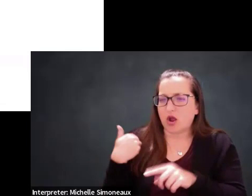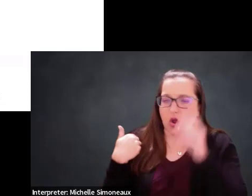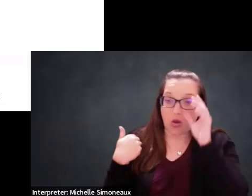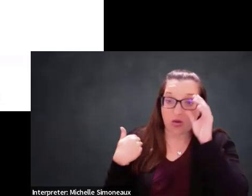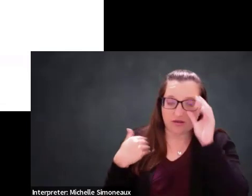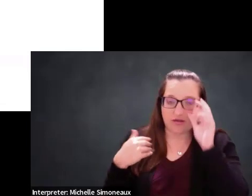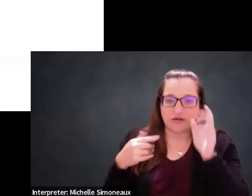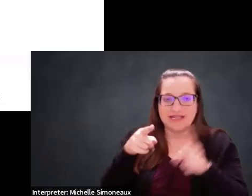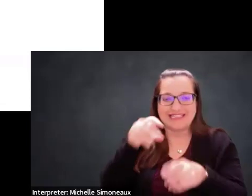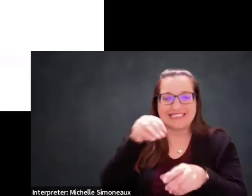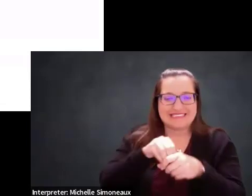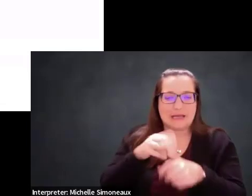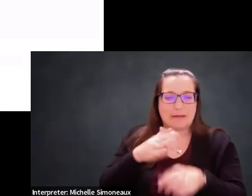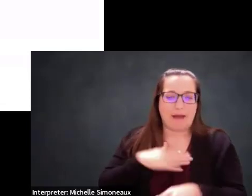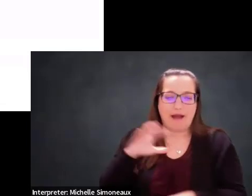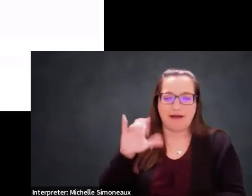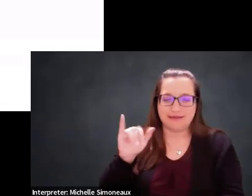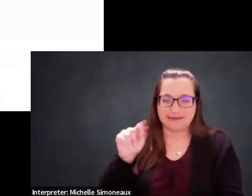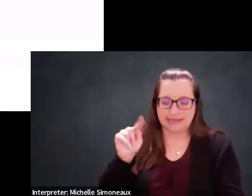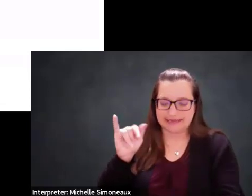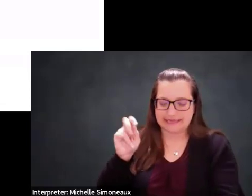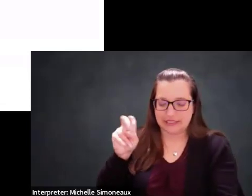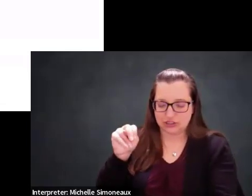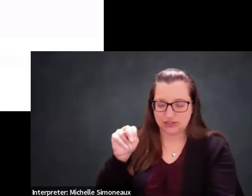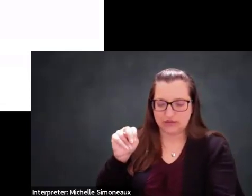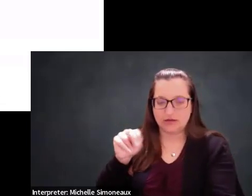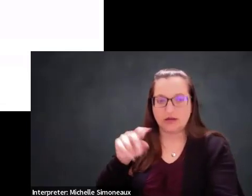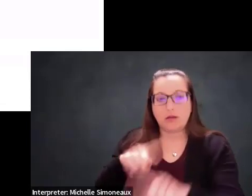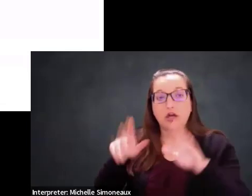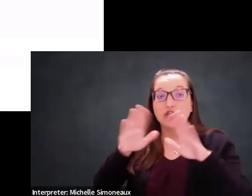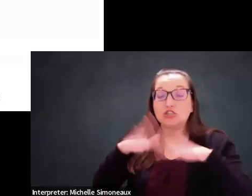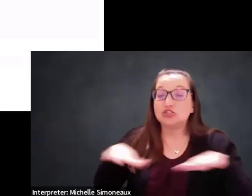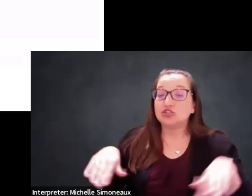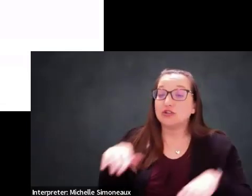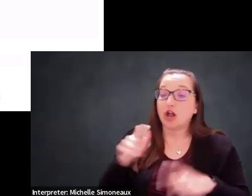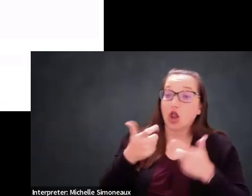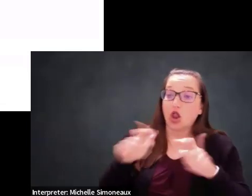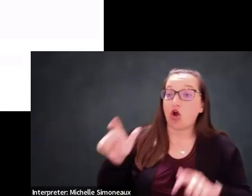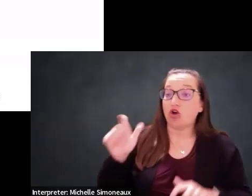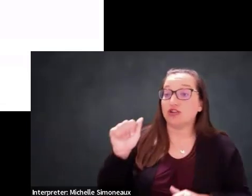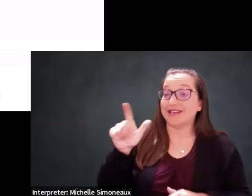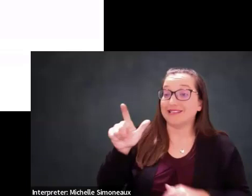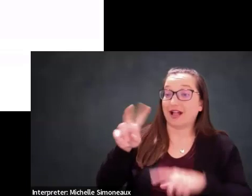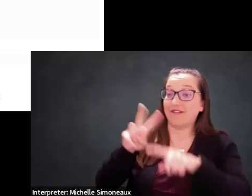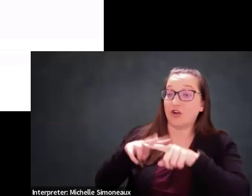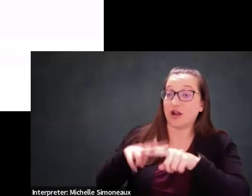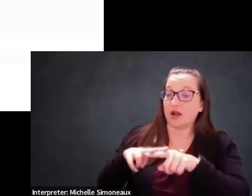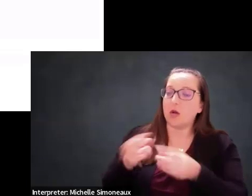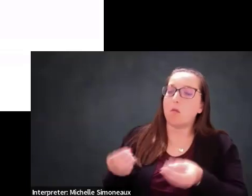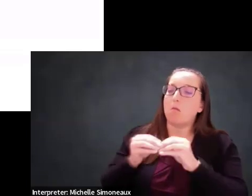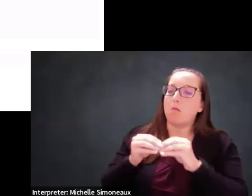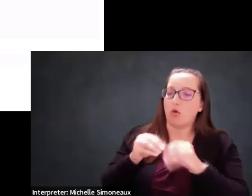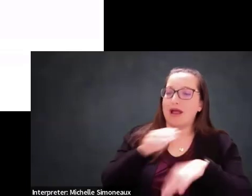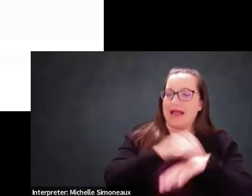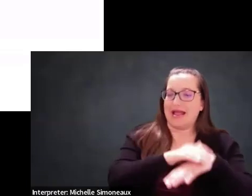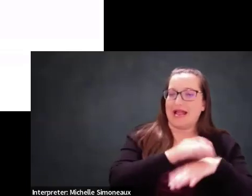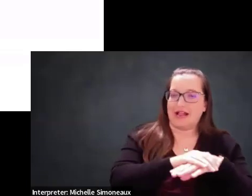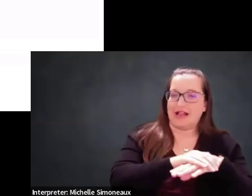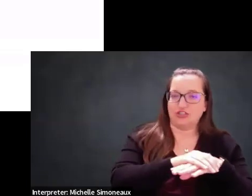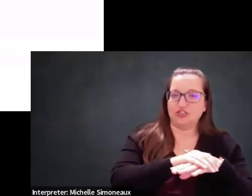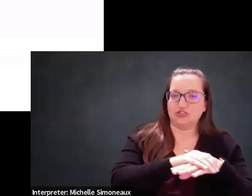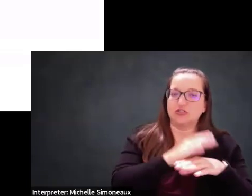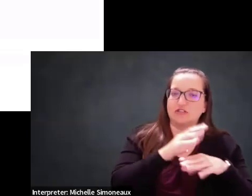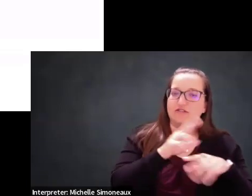is in the citations, but the children with large ASL vocabularies were more likely to have spoken English vocabularies in average